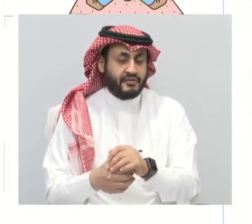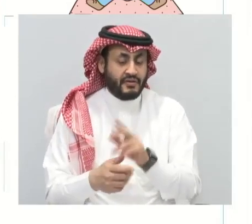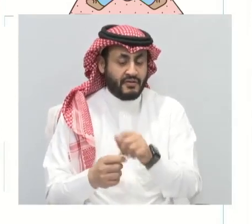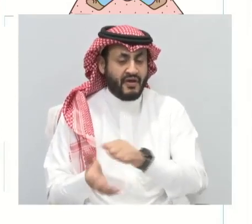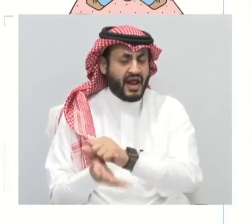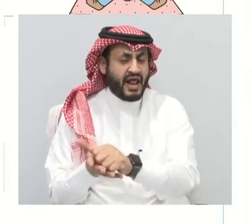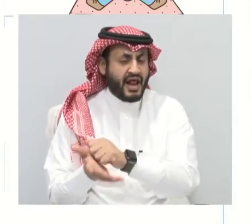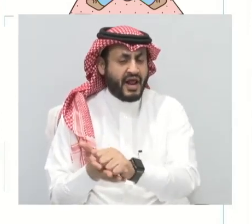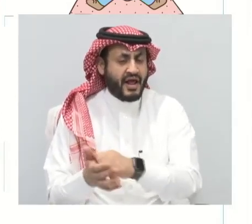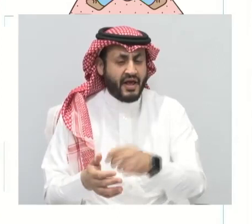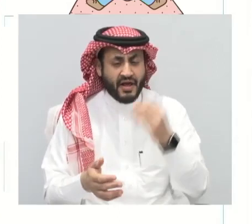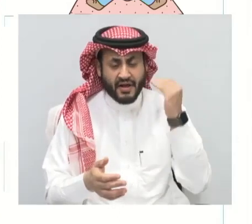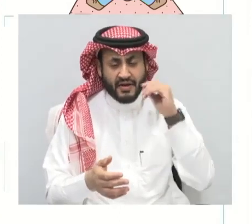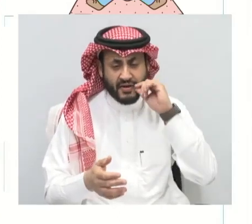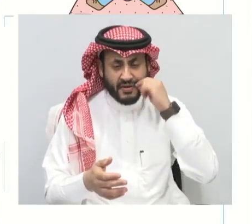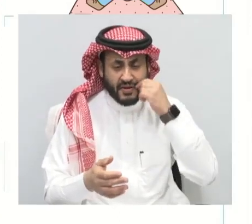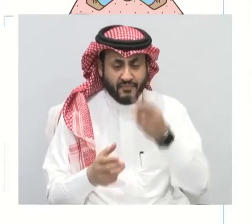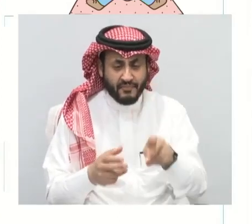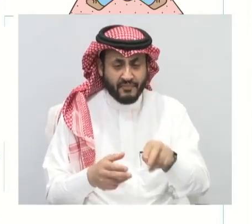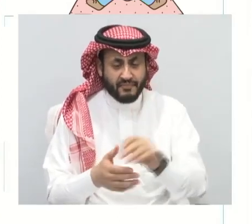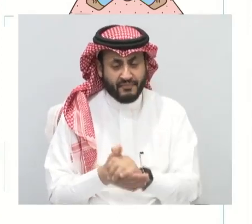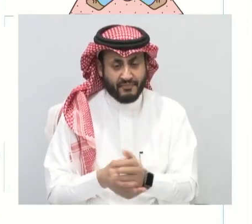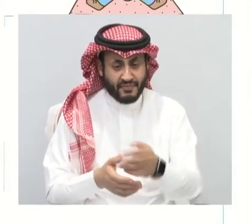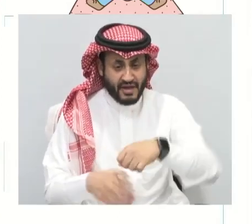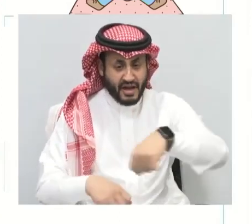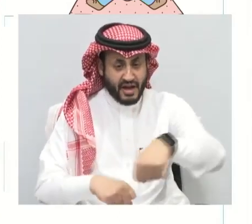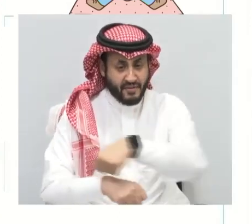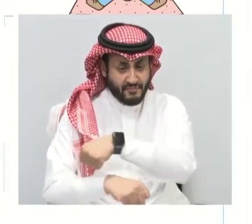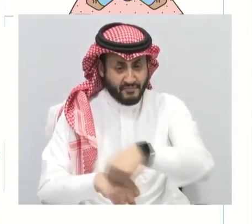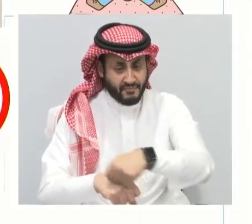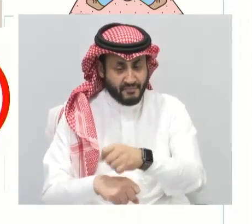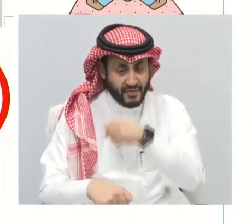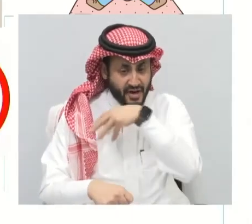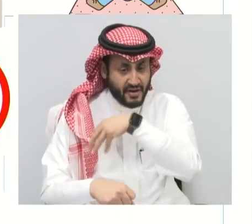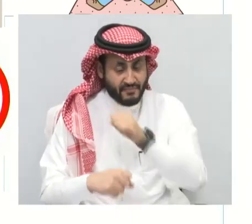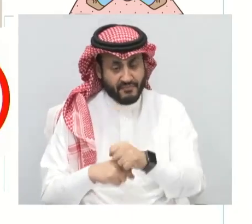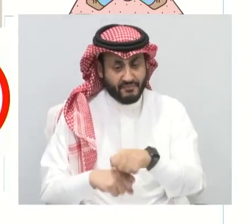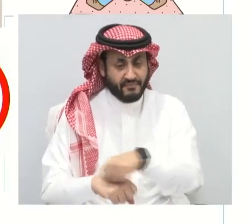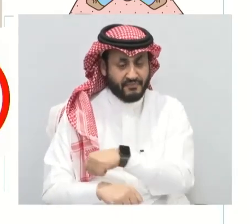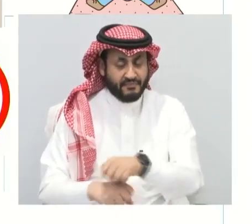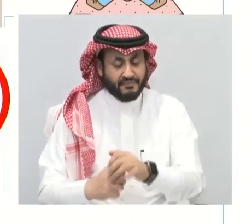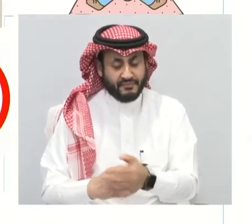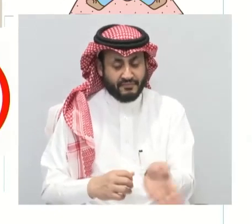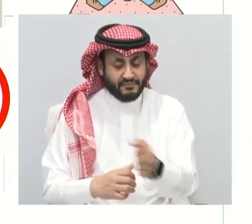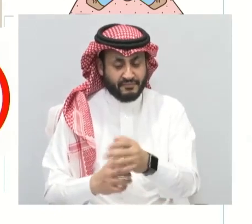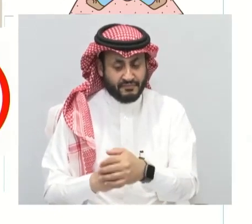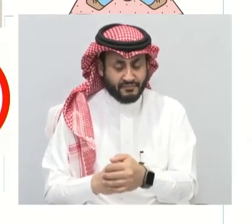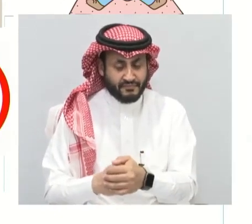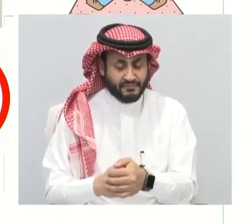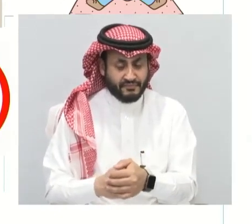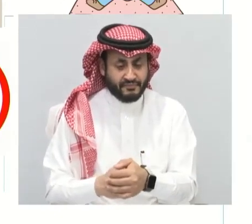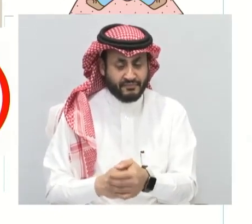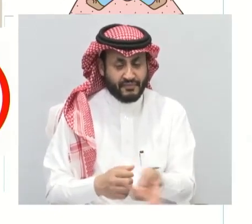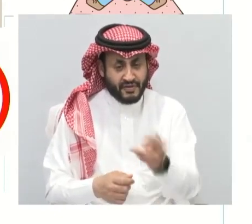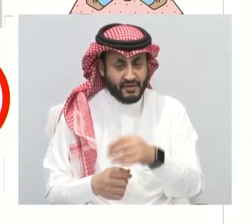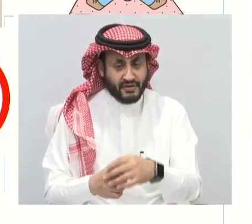her brother's clothes and also to iron her father's suit, as you can see here. And also she asked